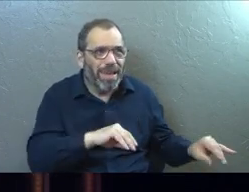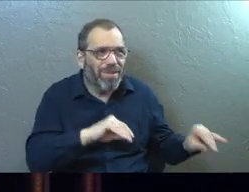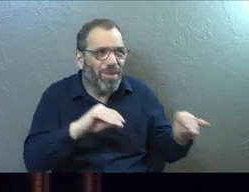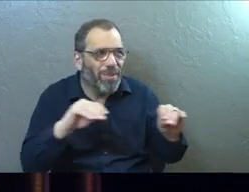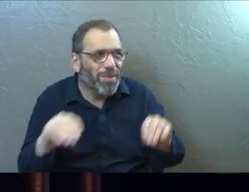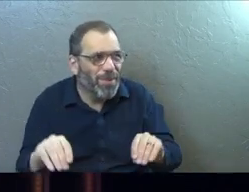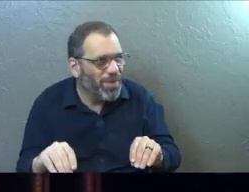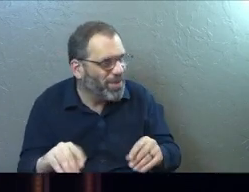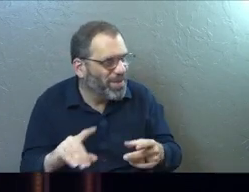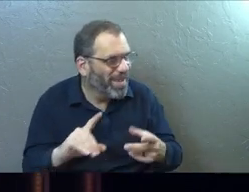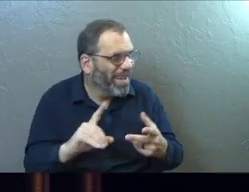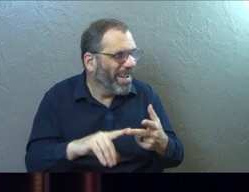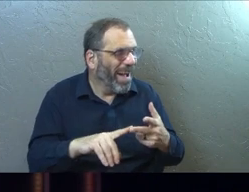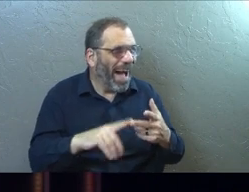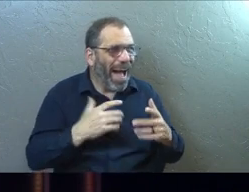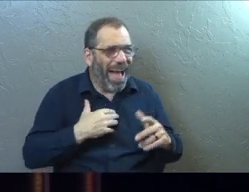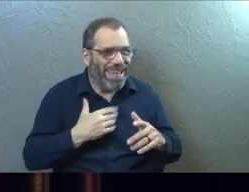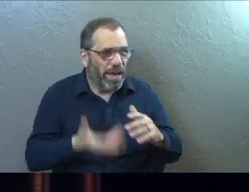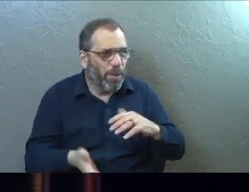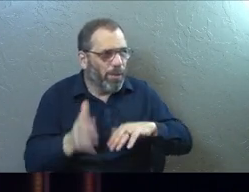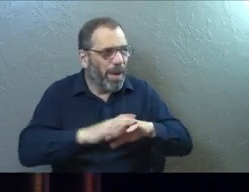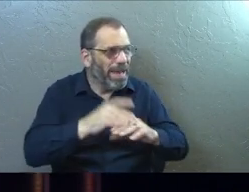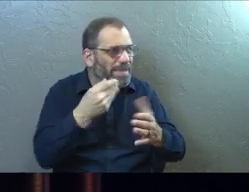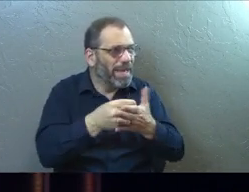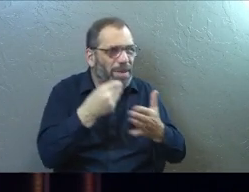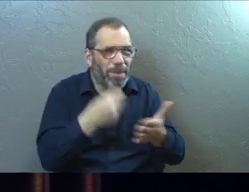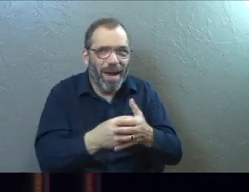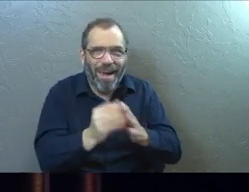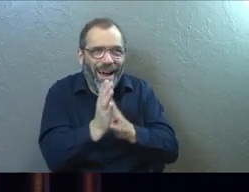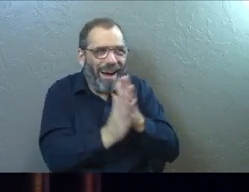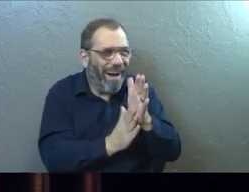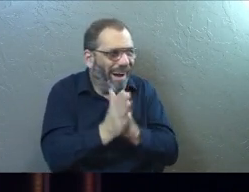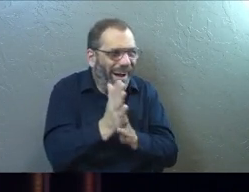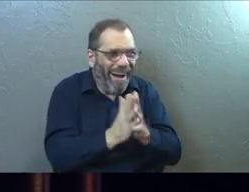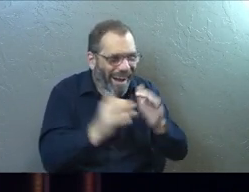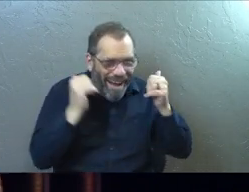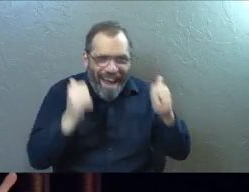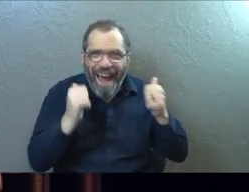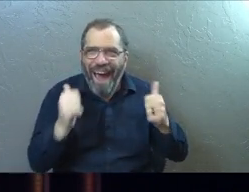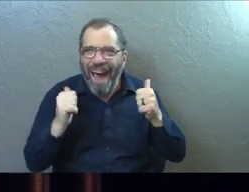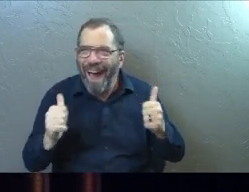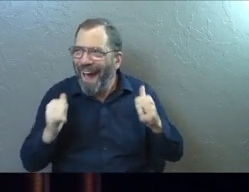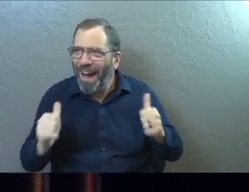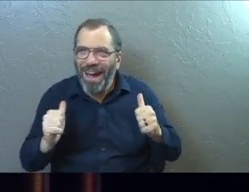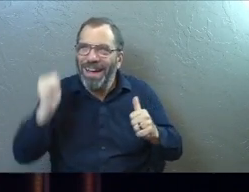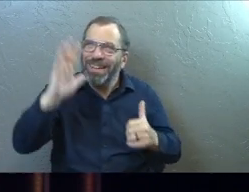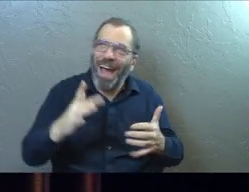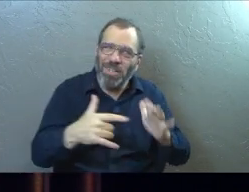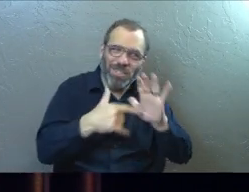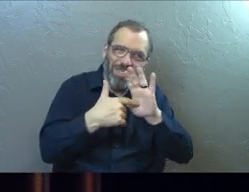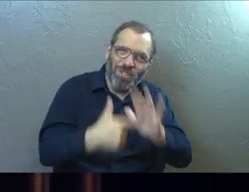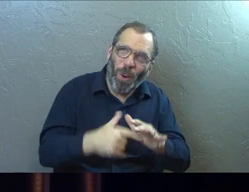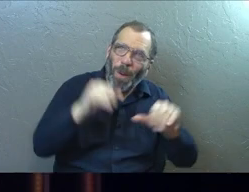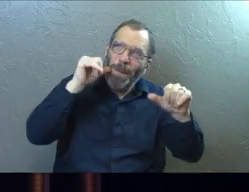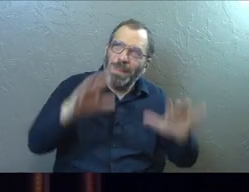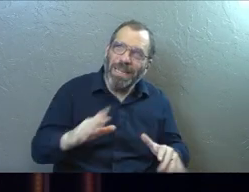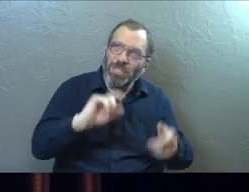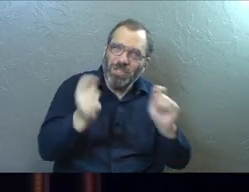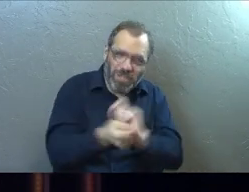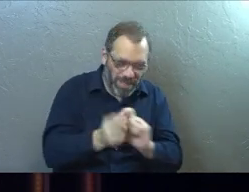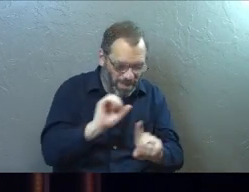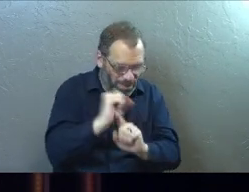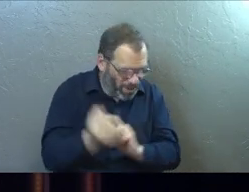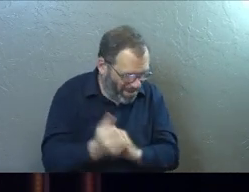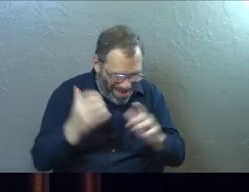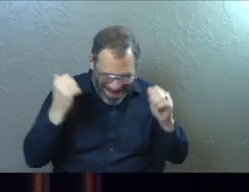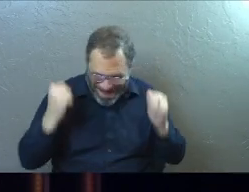go somewhere else, or like I get a raise at work or whatever. Like something good. Like if God's going to show his kindness to me, it's going to change my